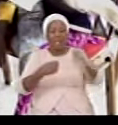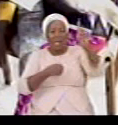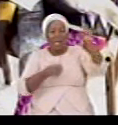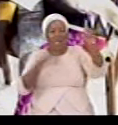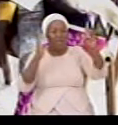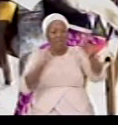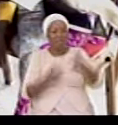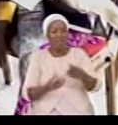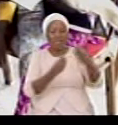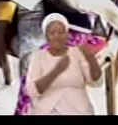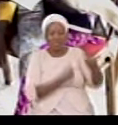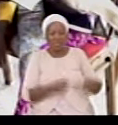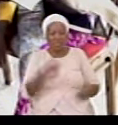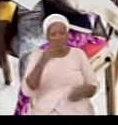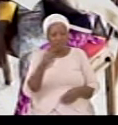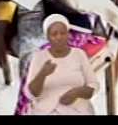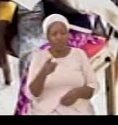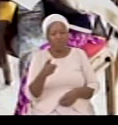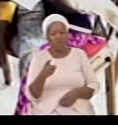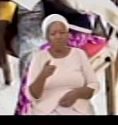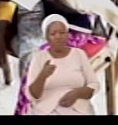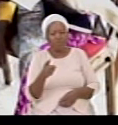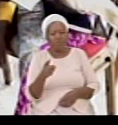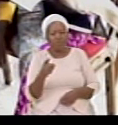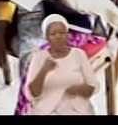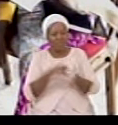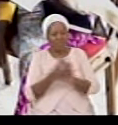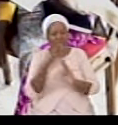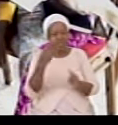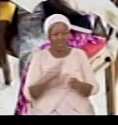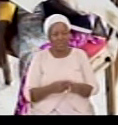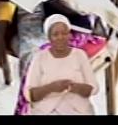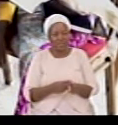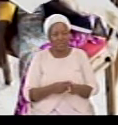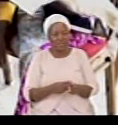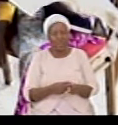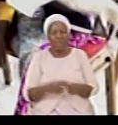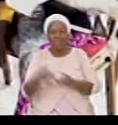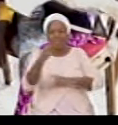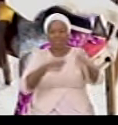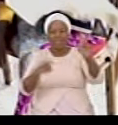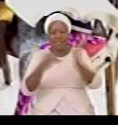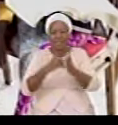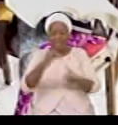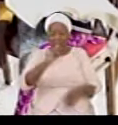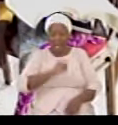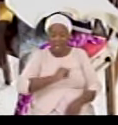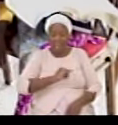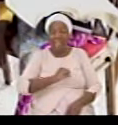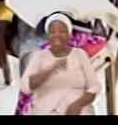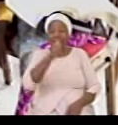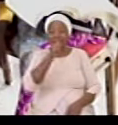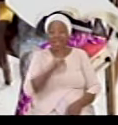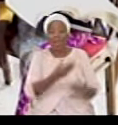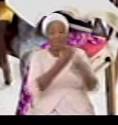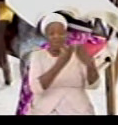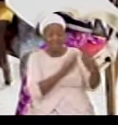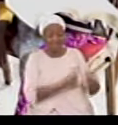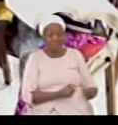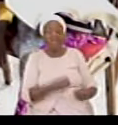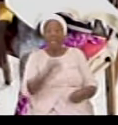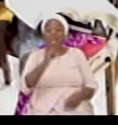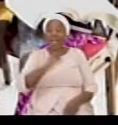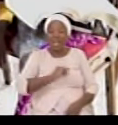will settle you. I am settled. I said, I